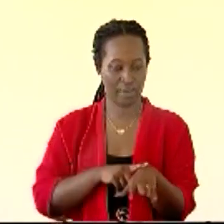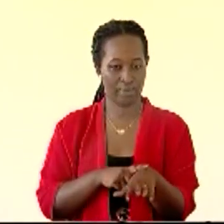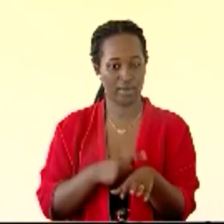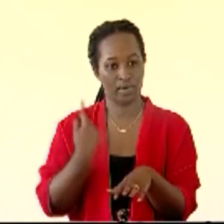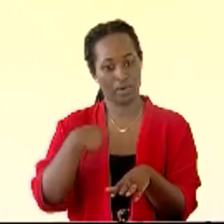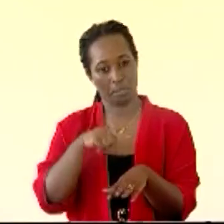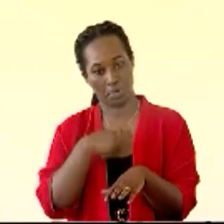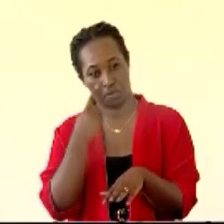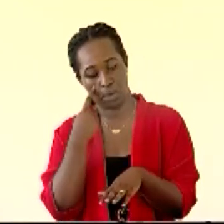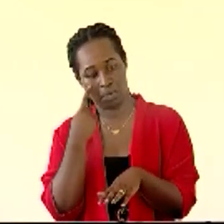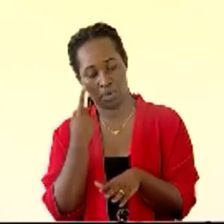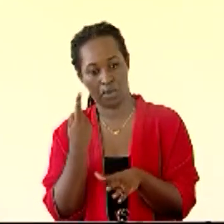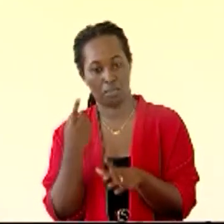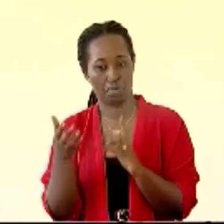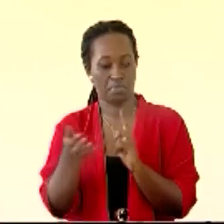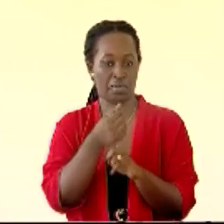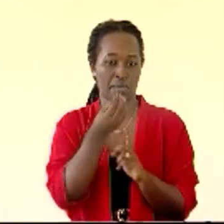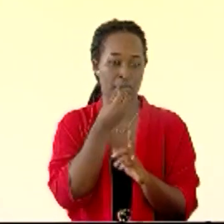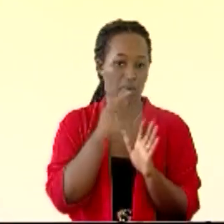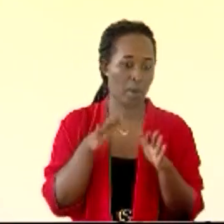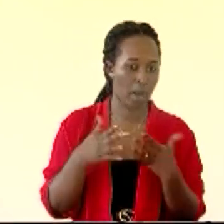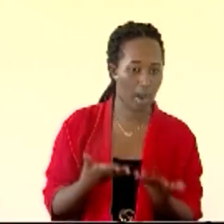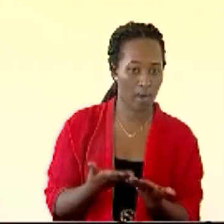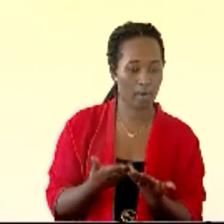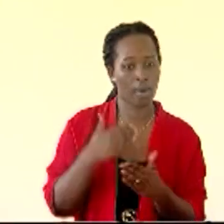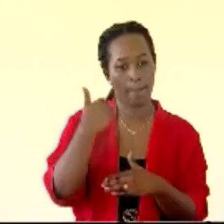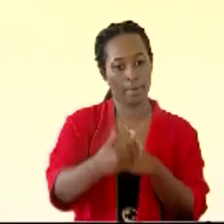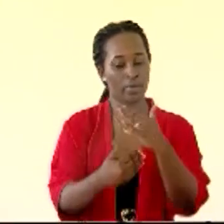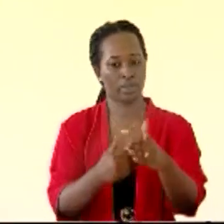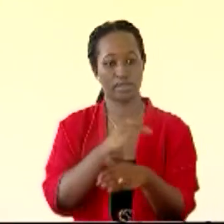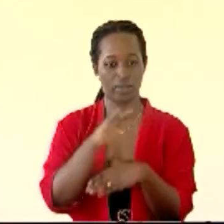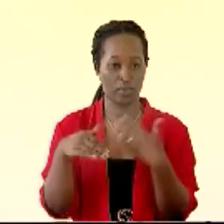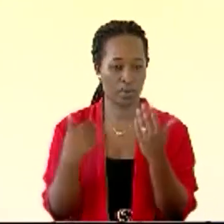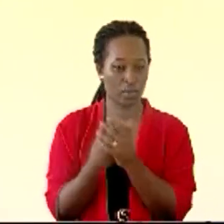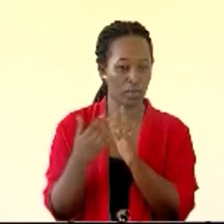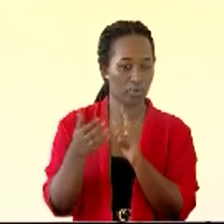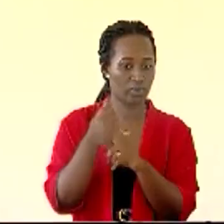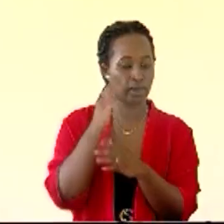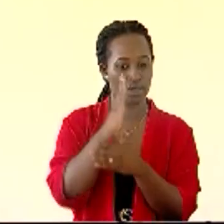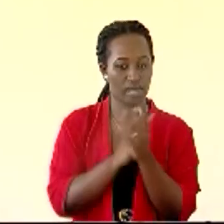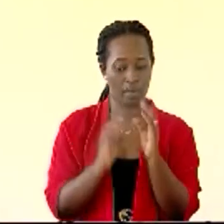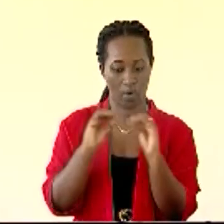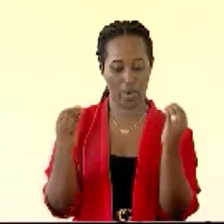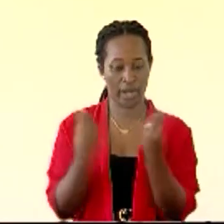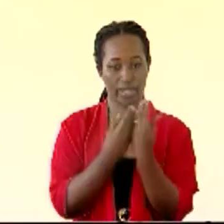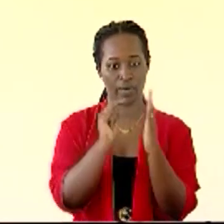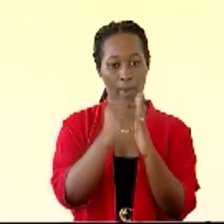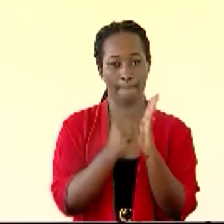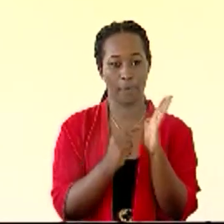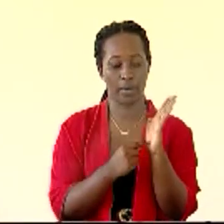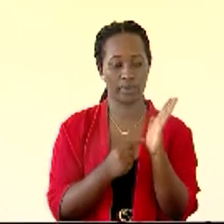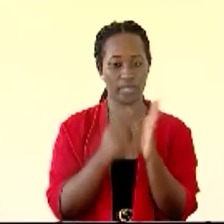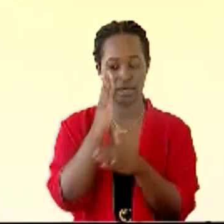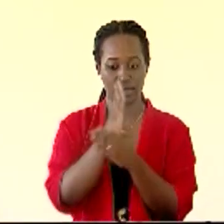trapped, then picked by the pigments, processed all the way through to get some organic compounds, some